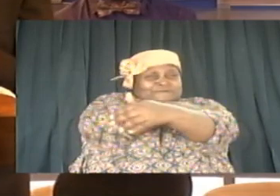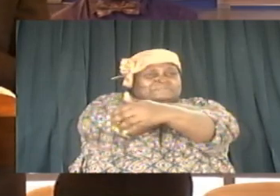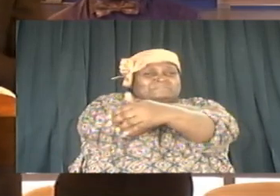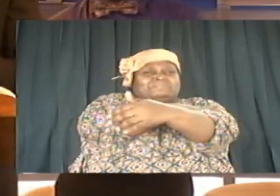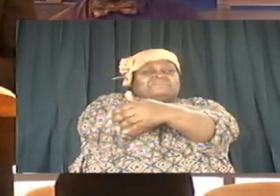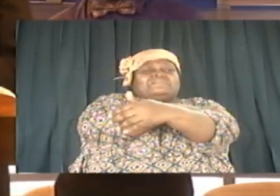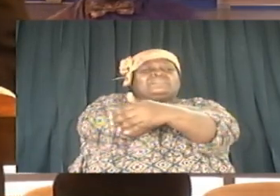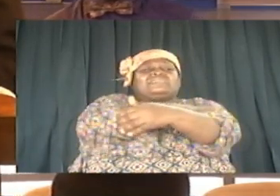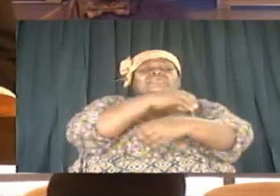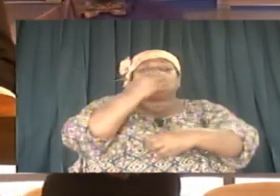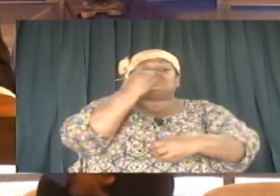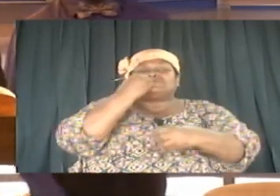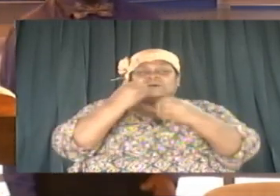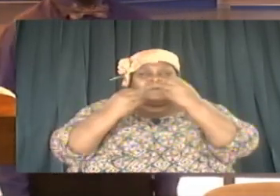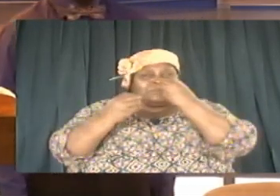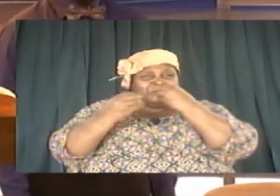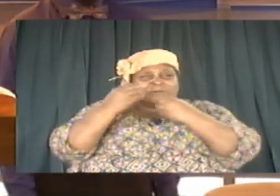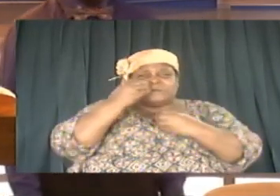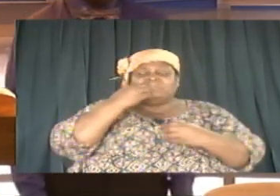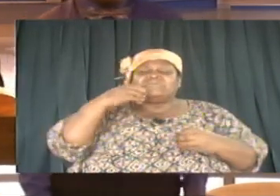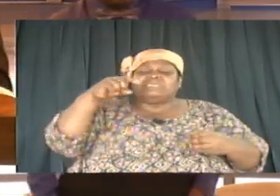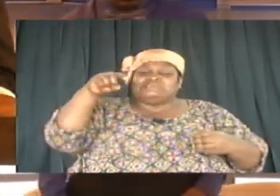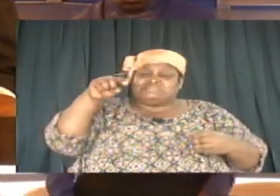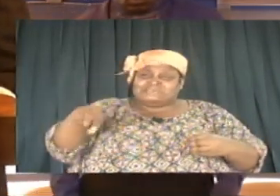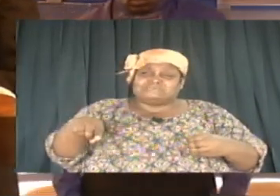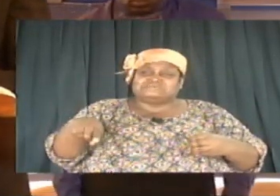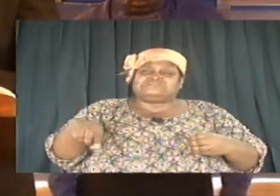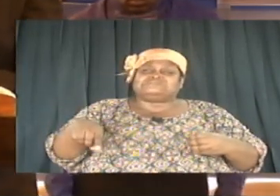emblem, this communion